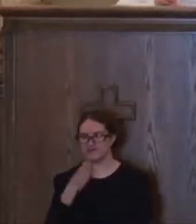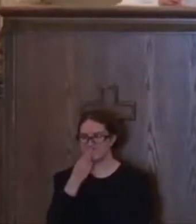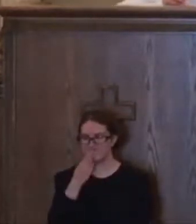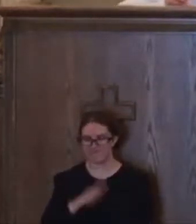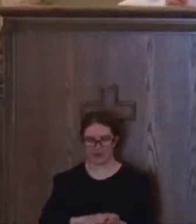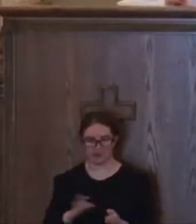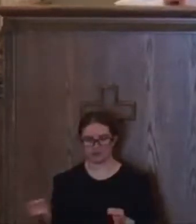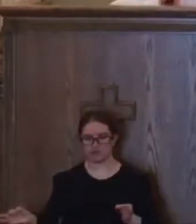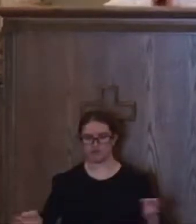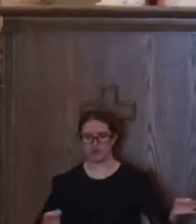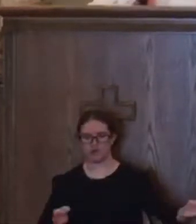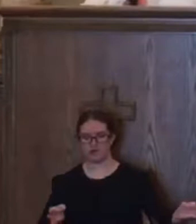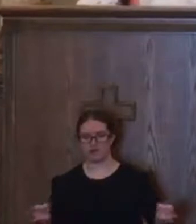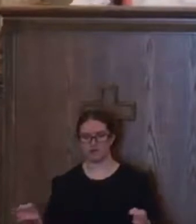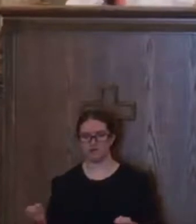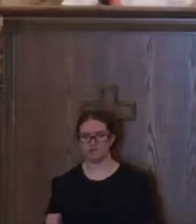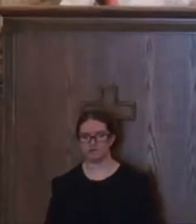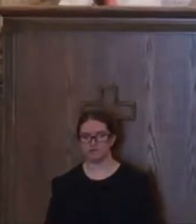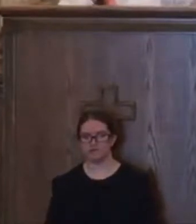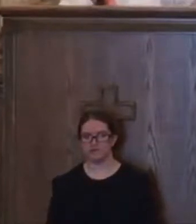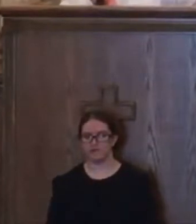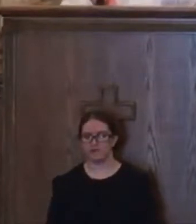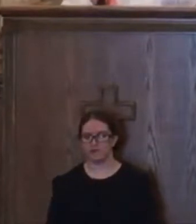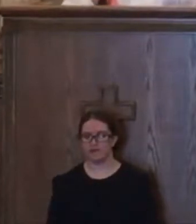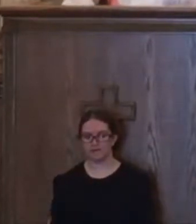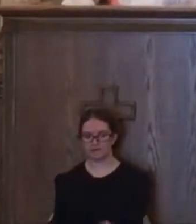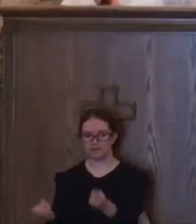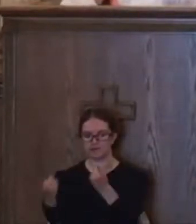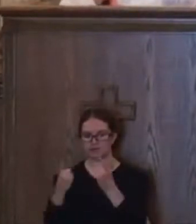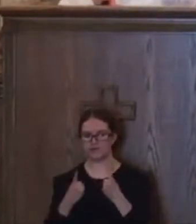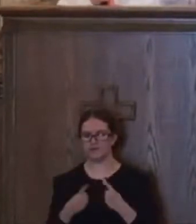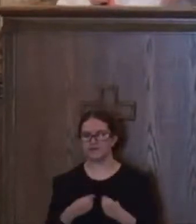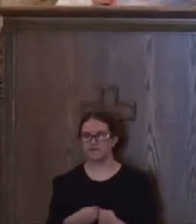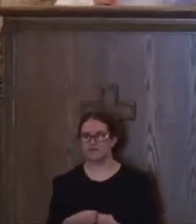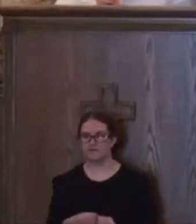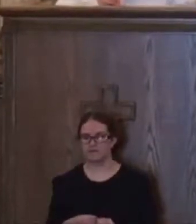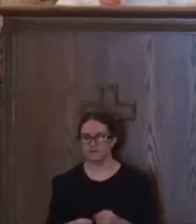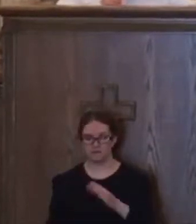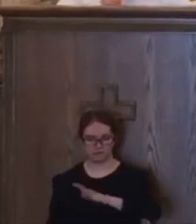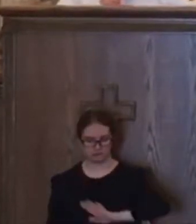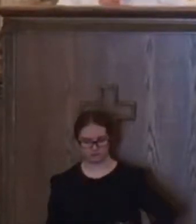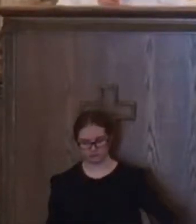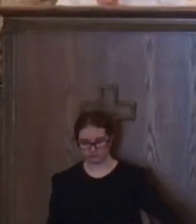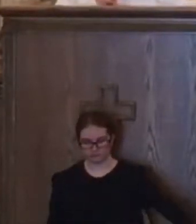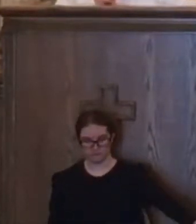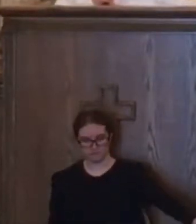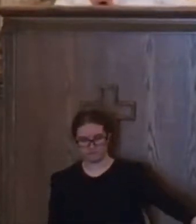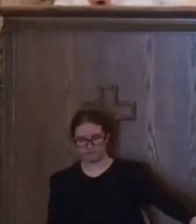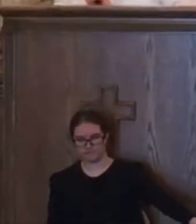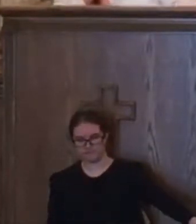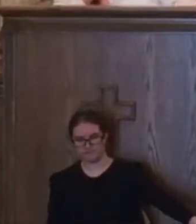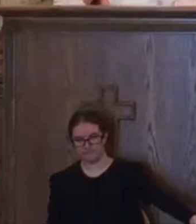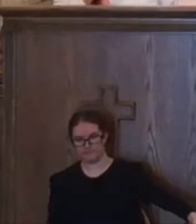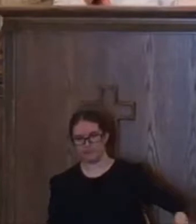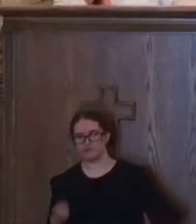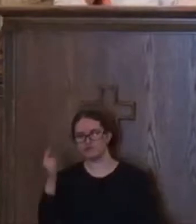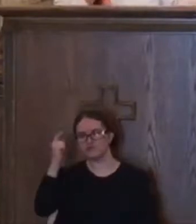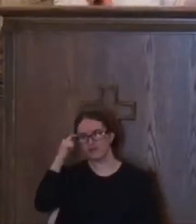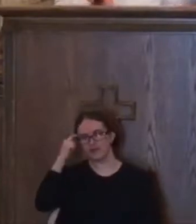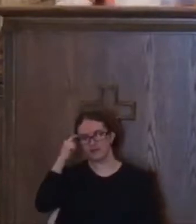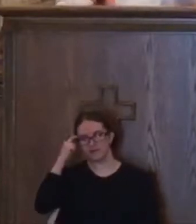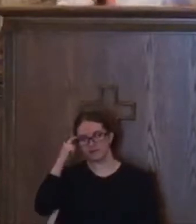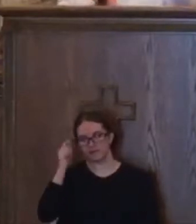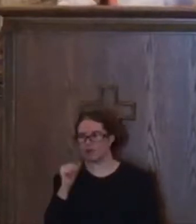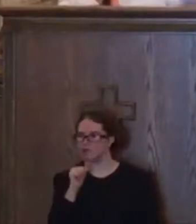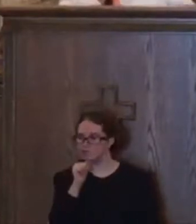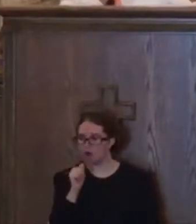judge, though every time she came, he turned her down, she had it in her mind that she